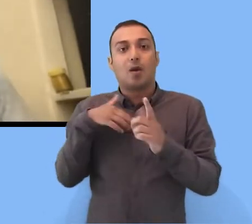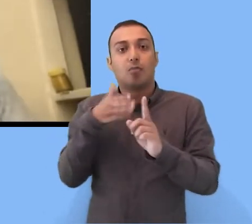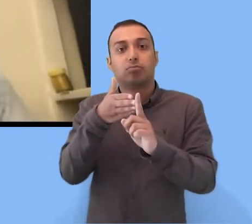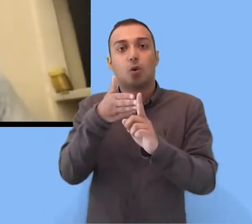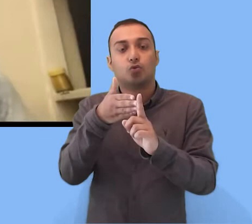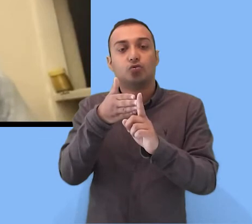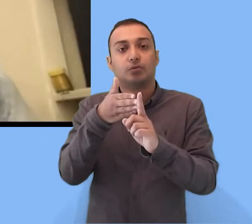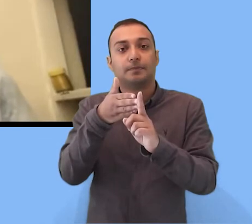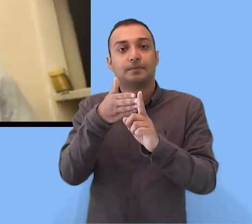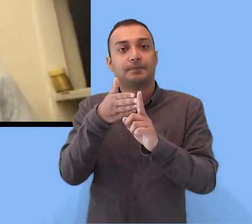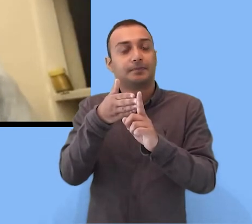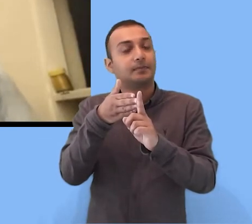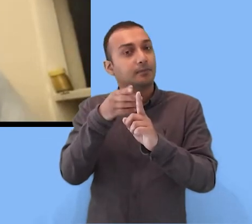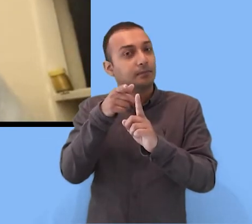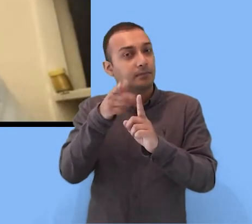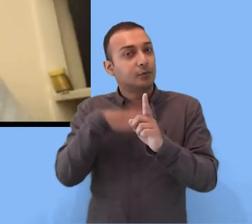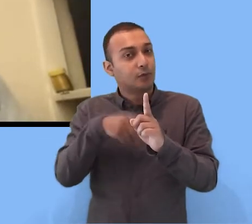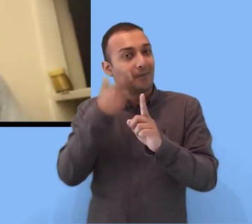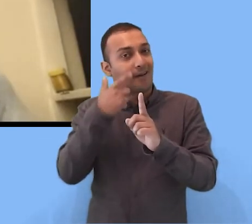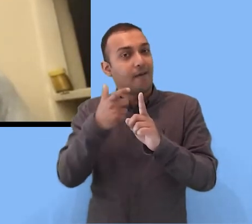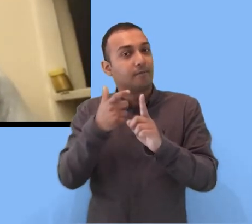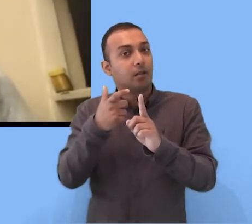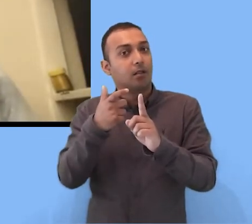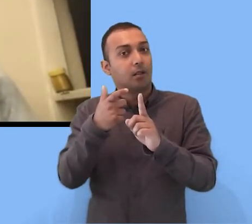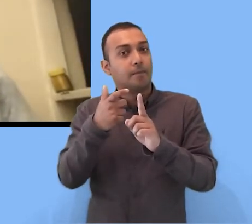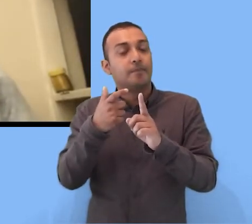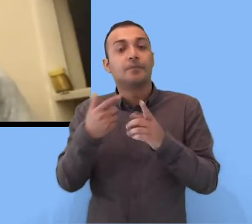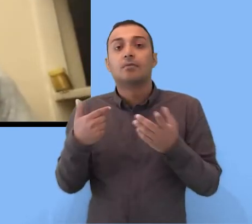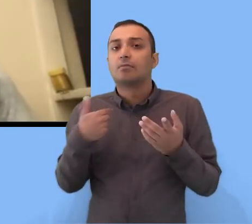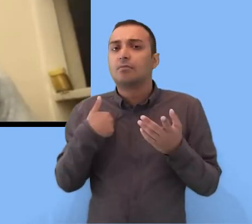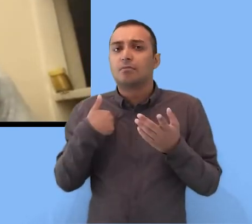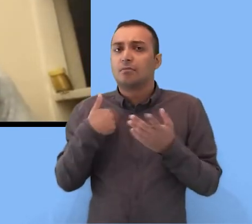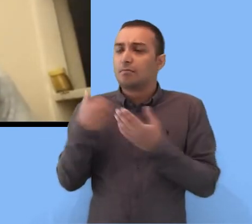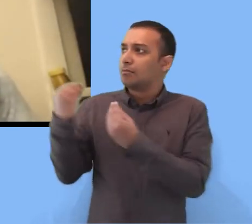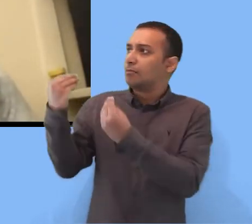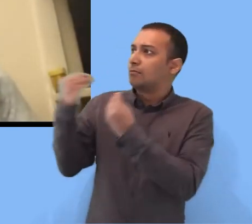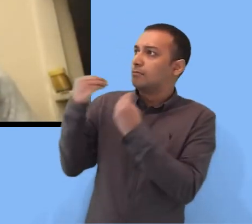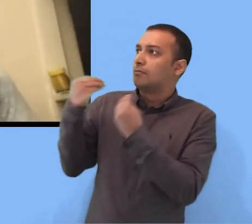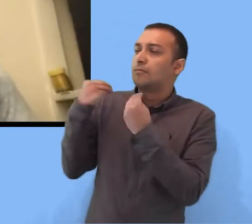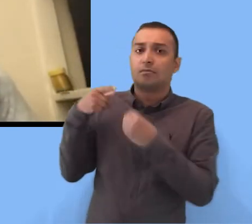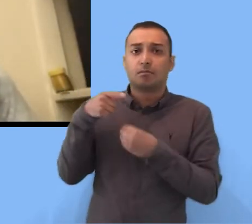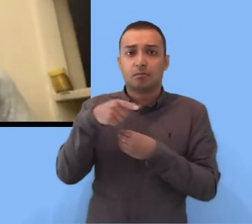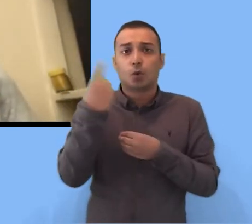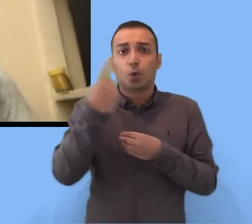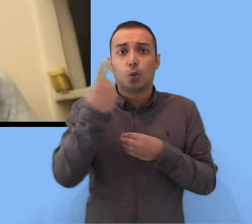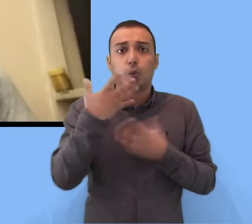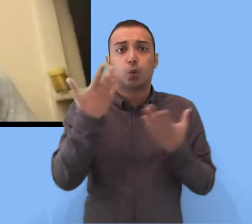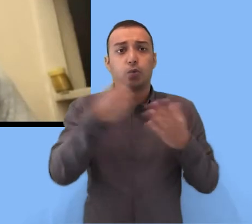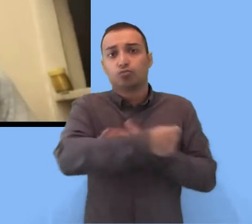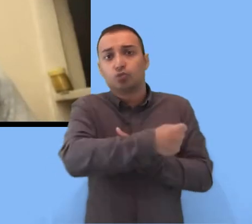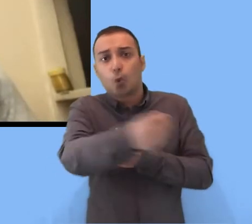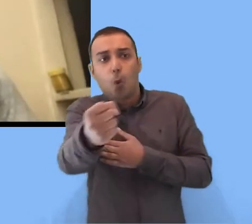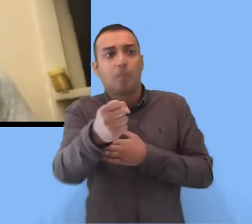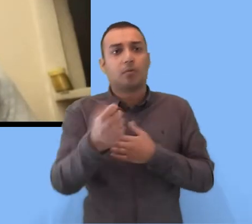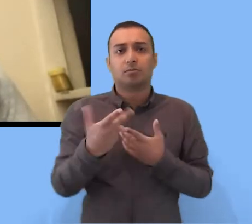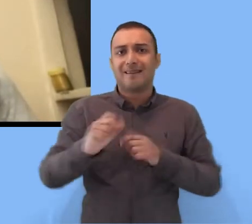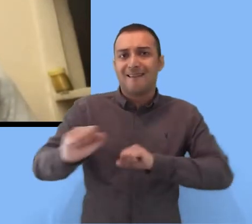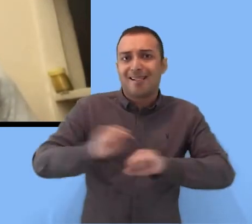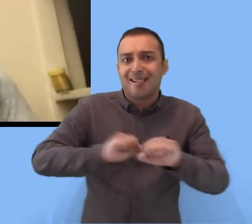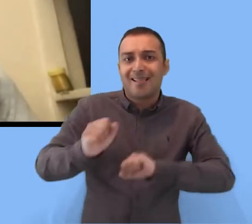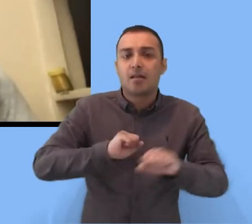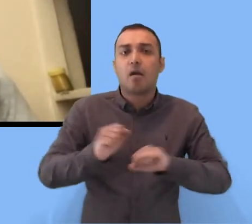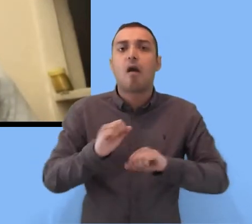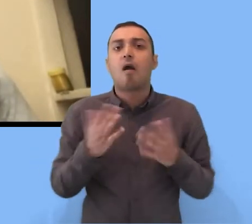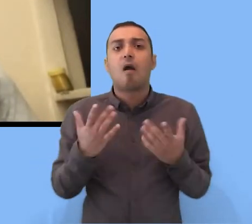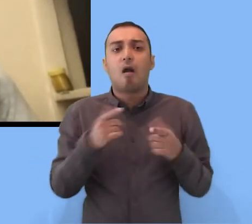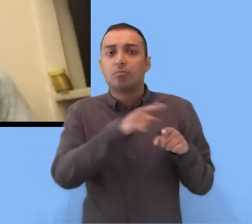always taught that we must treat the doorman, the cleaner, and the people on the ground with the same respect